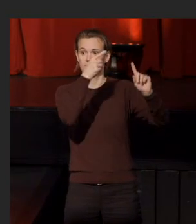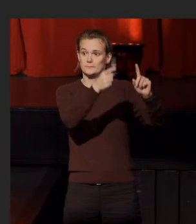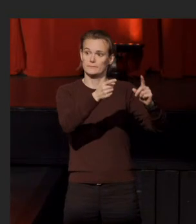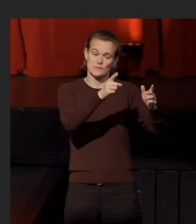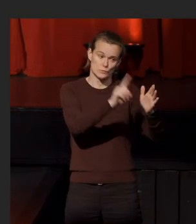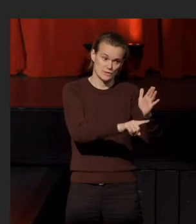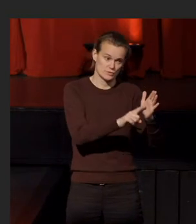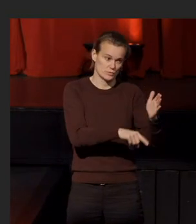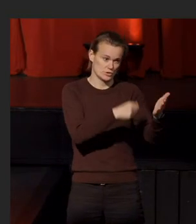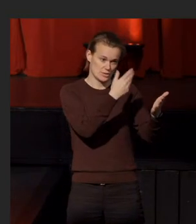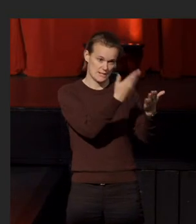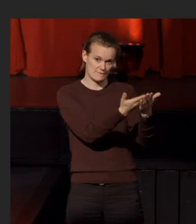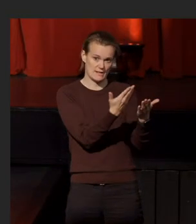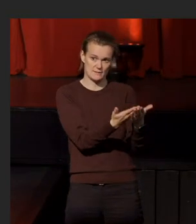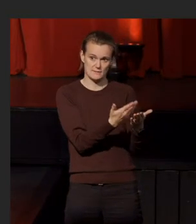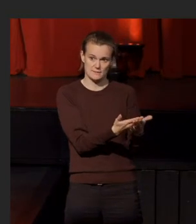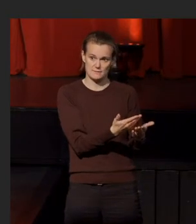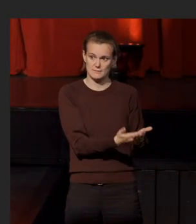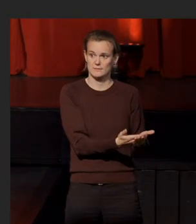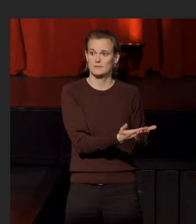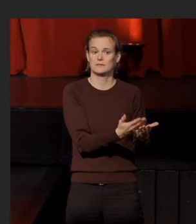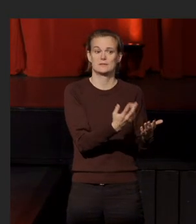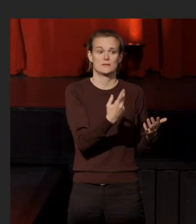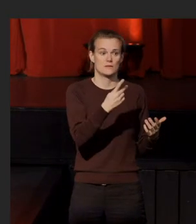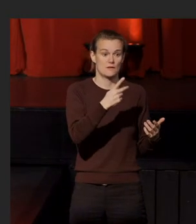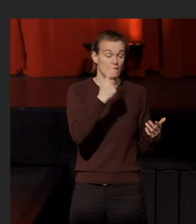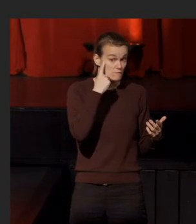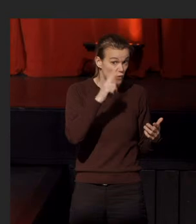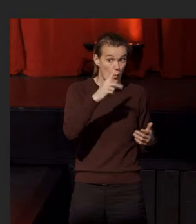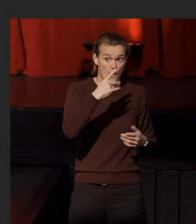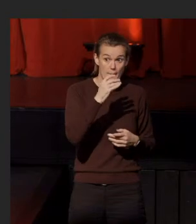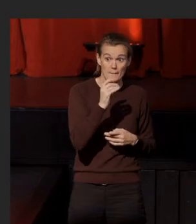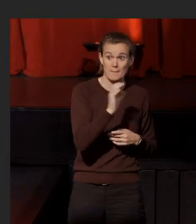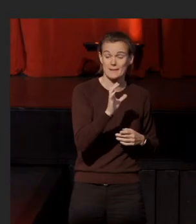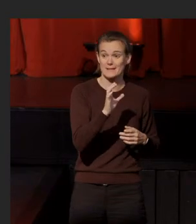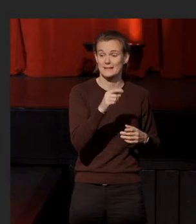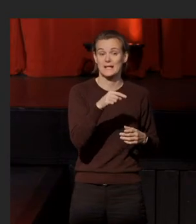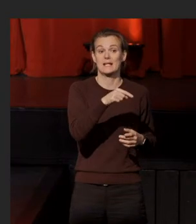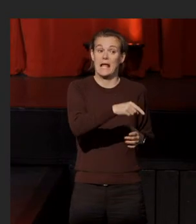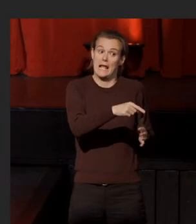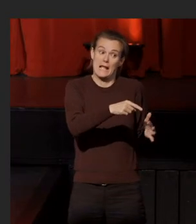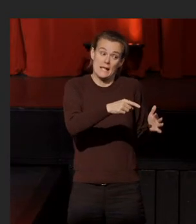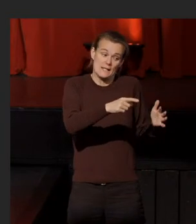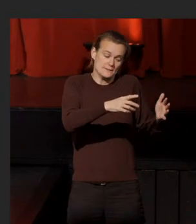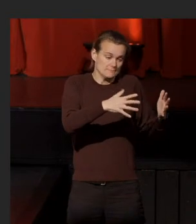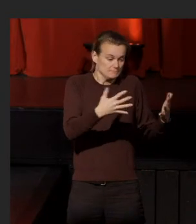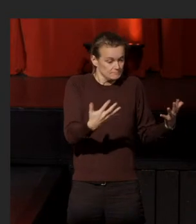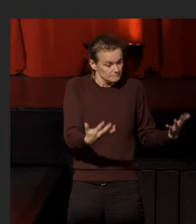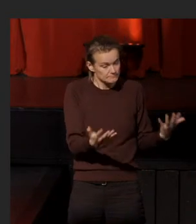evidence-based research in the public interest, have become or are becoming